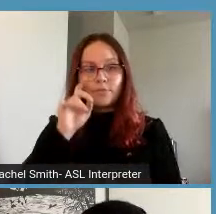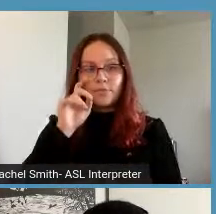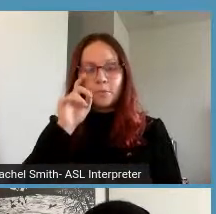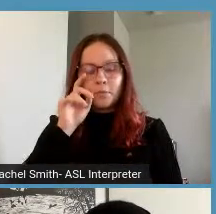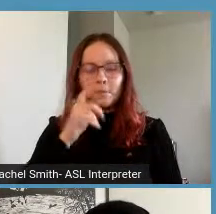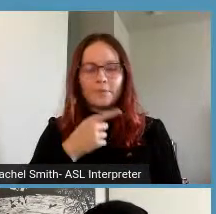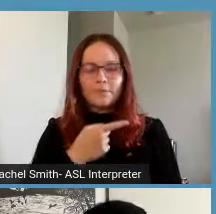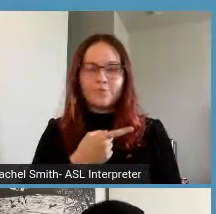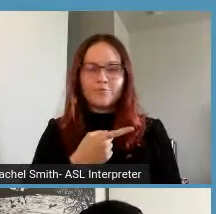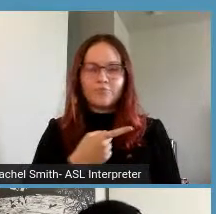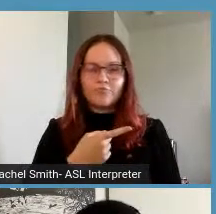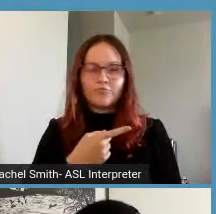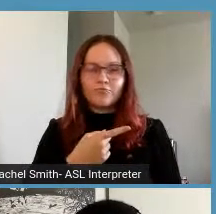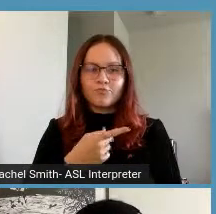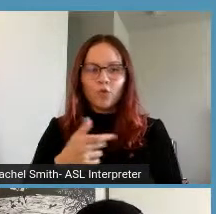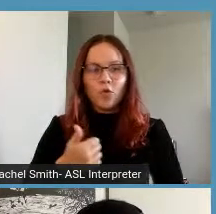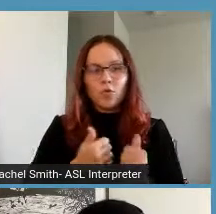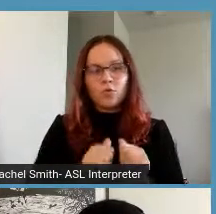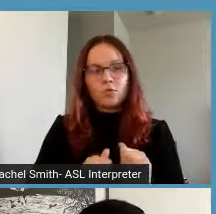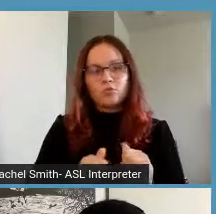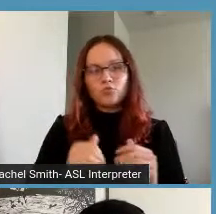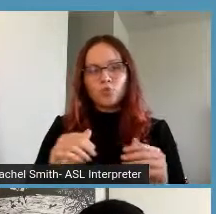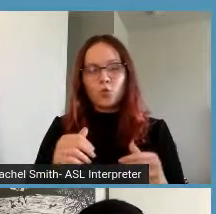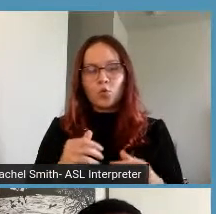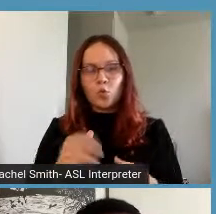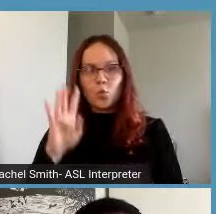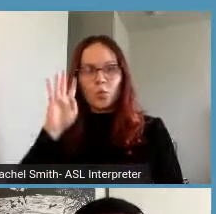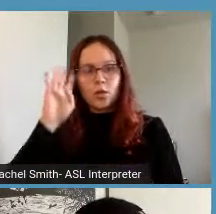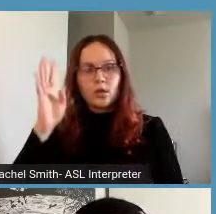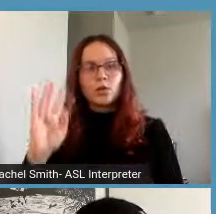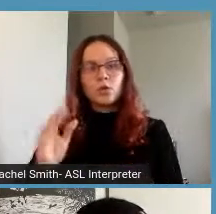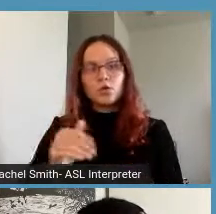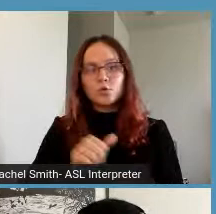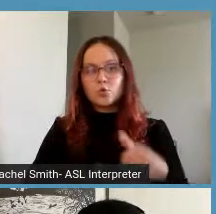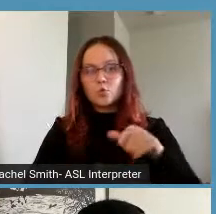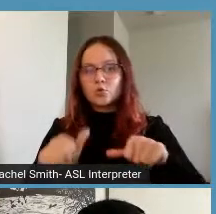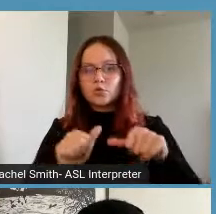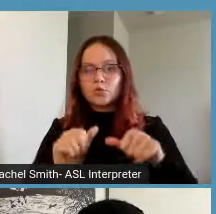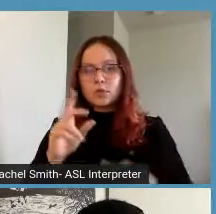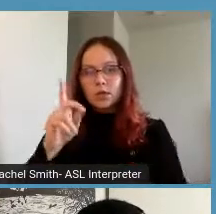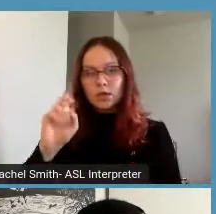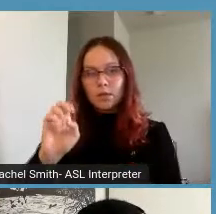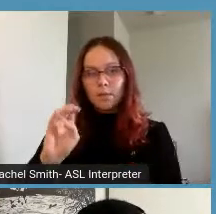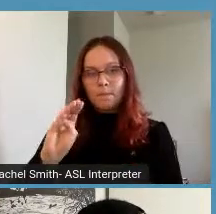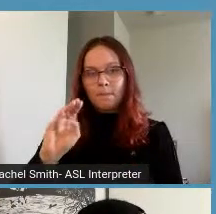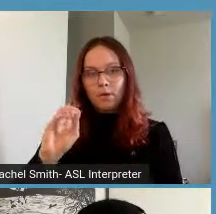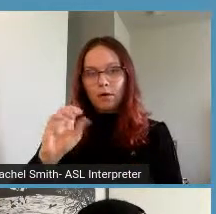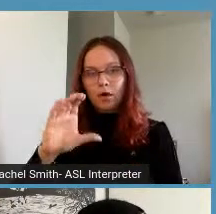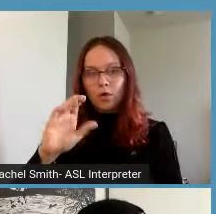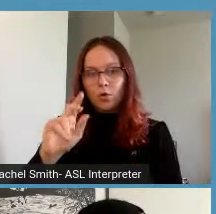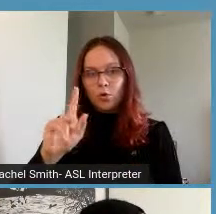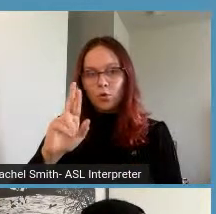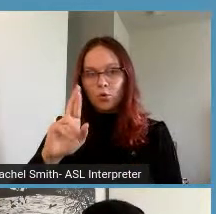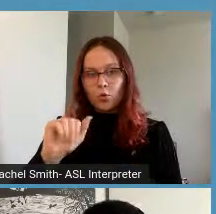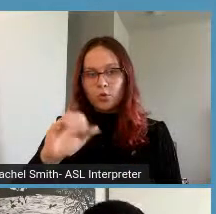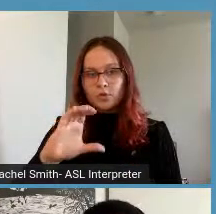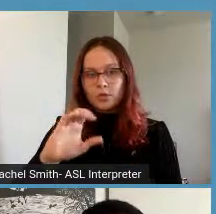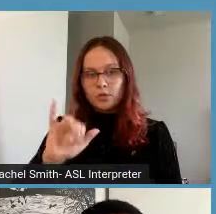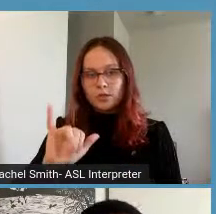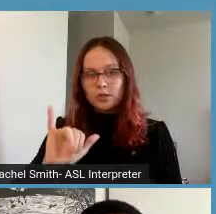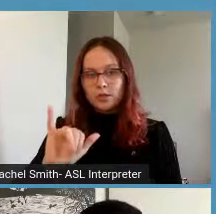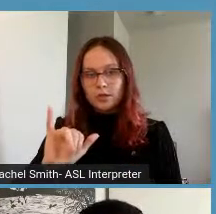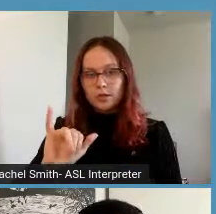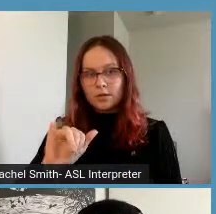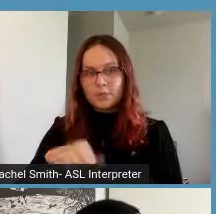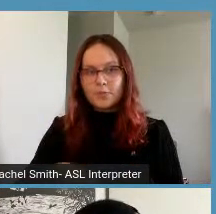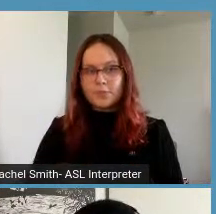In the most congested and marginalized neighborhood of Chicago, during the largest influx of immigrants in US history, reformers experimented with